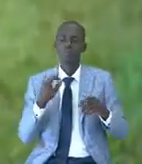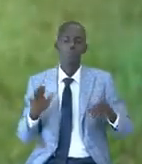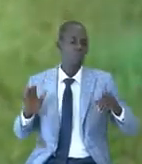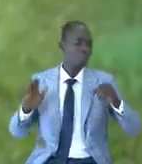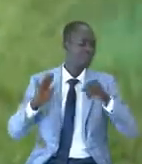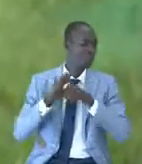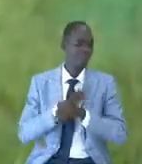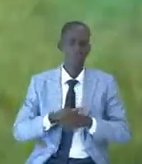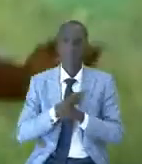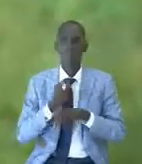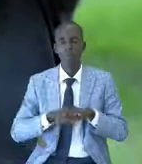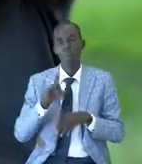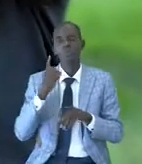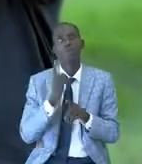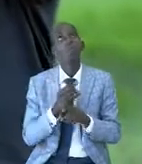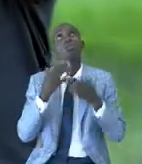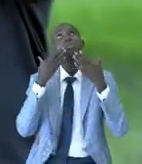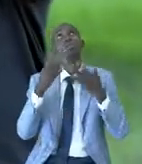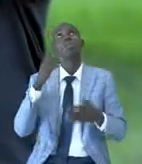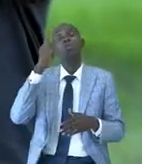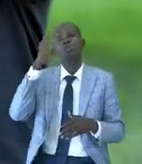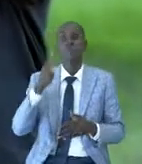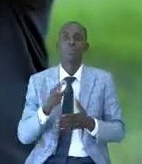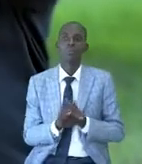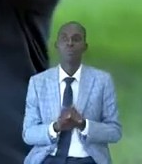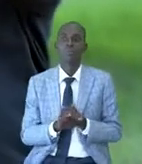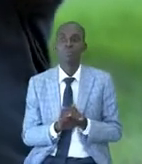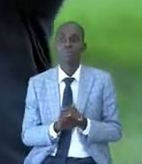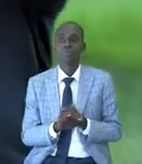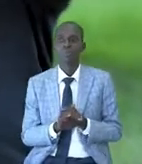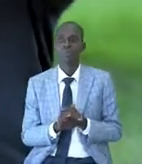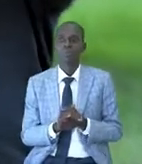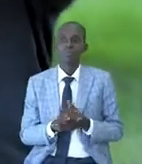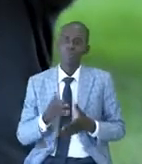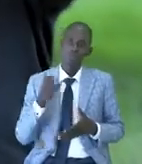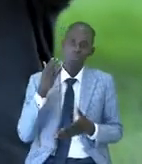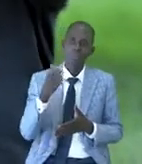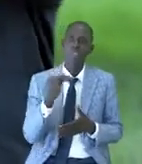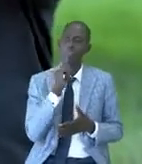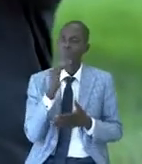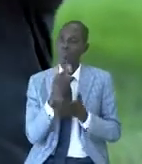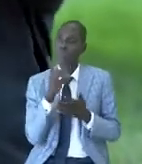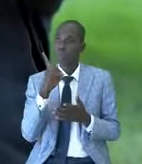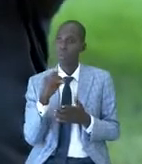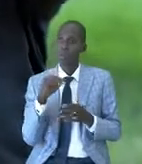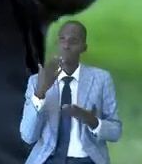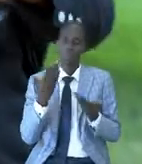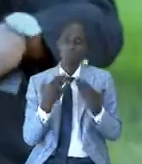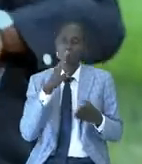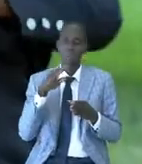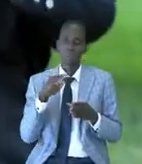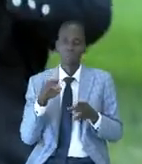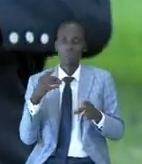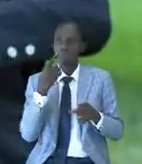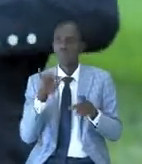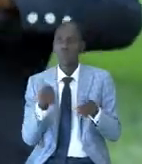overwhelming, and I just give glory to God. Maybe somebody is in jail as we speak, or somebody is doing drugs,